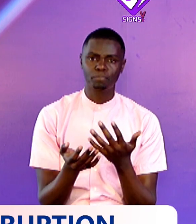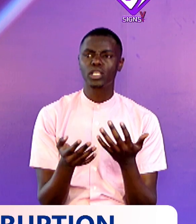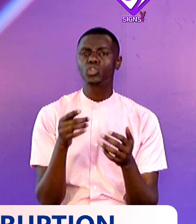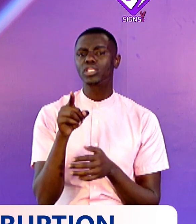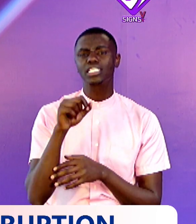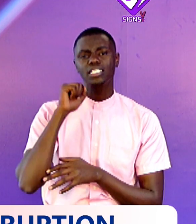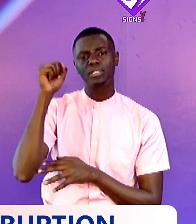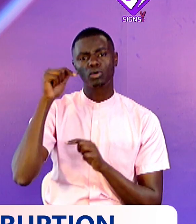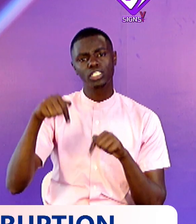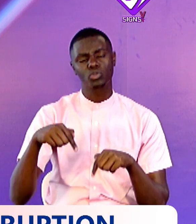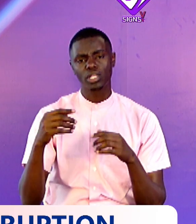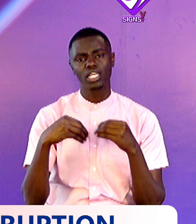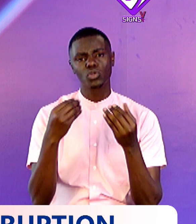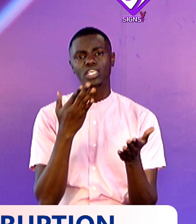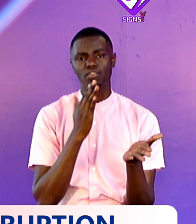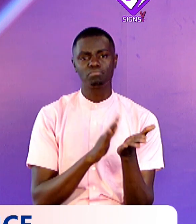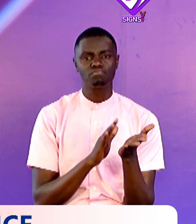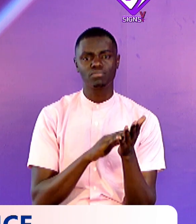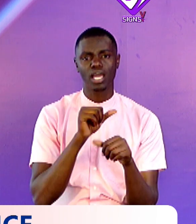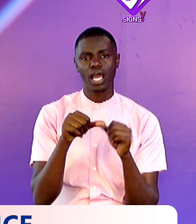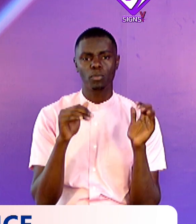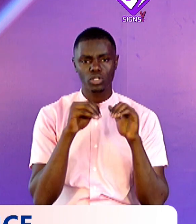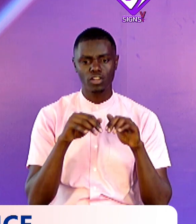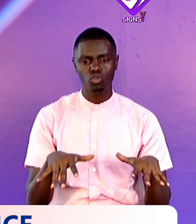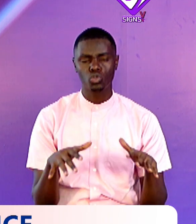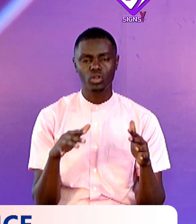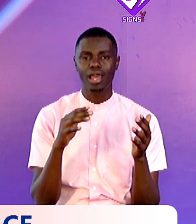been Politics Today. Give us your views on devolution and corruption,